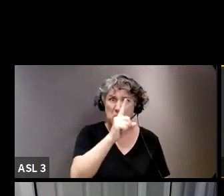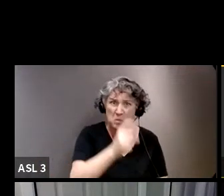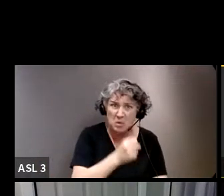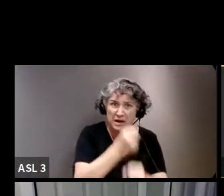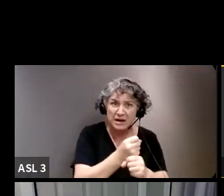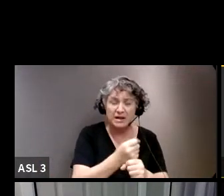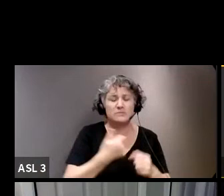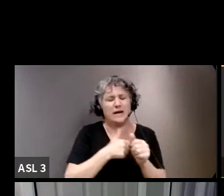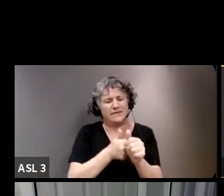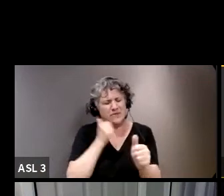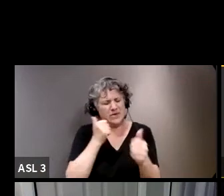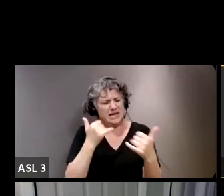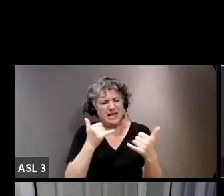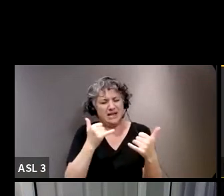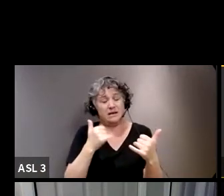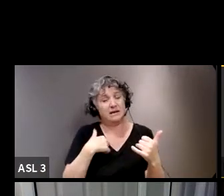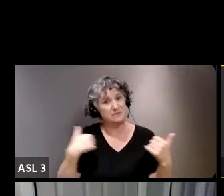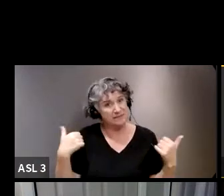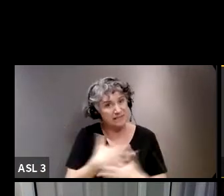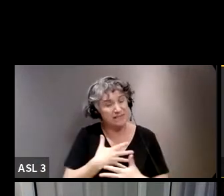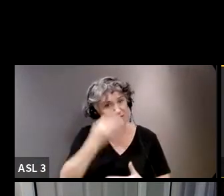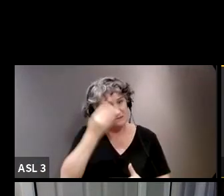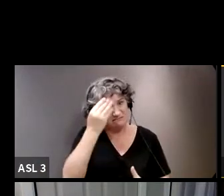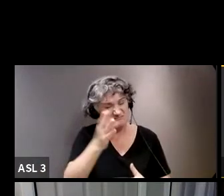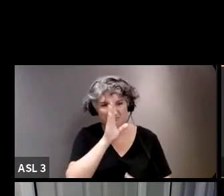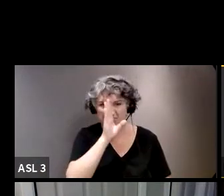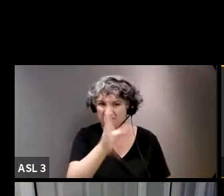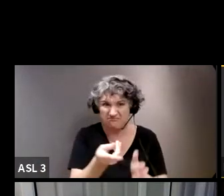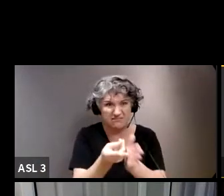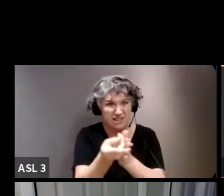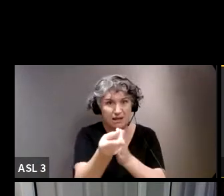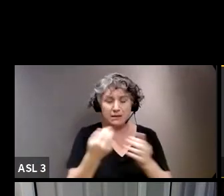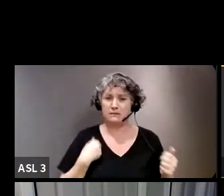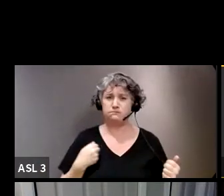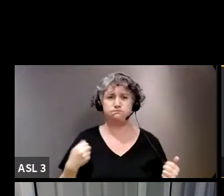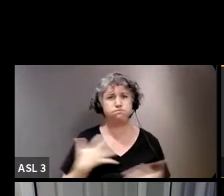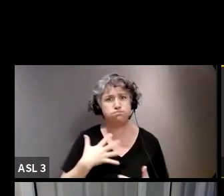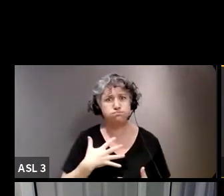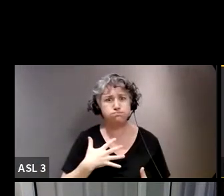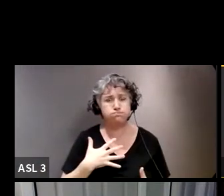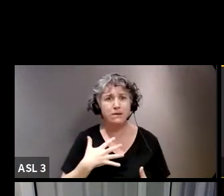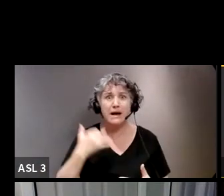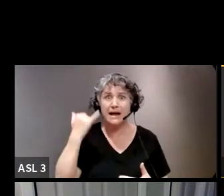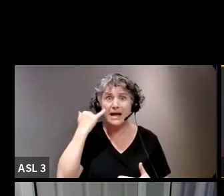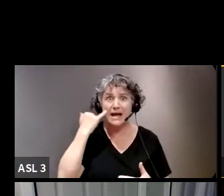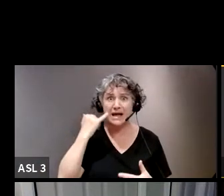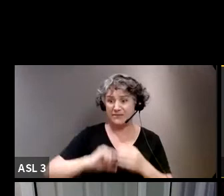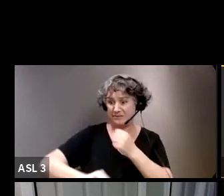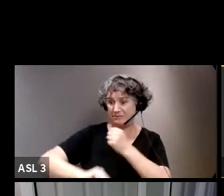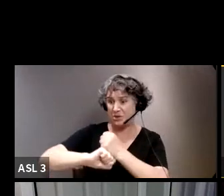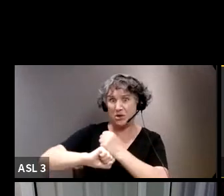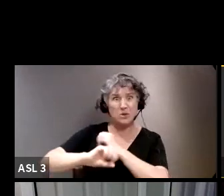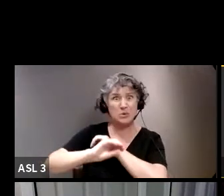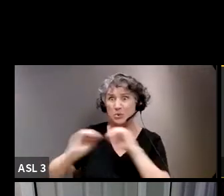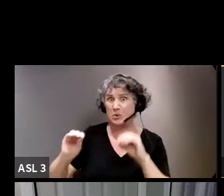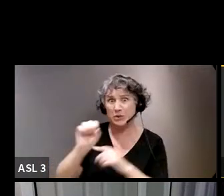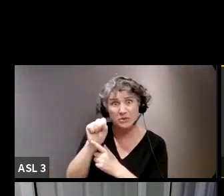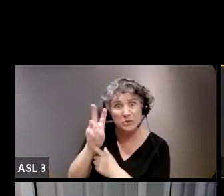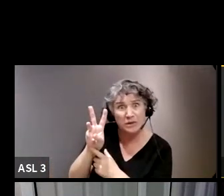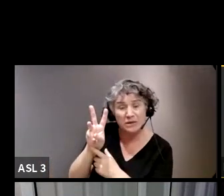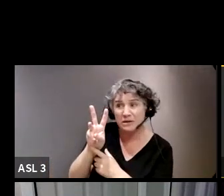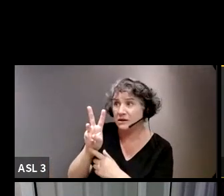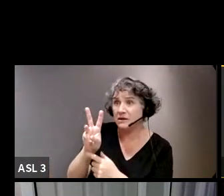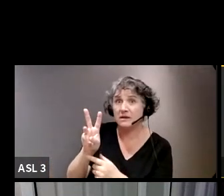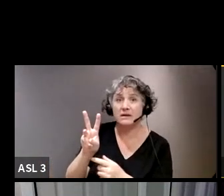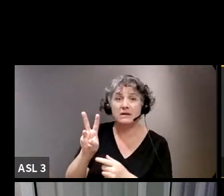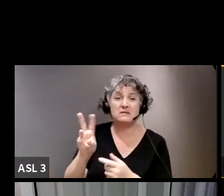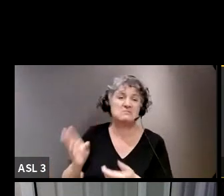now and i'm scared i'll be honest with you i am terrified that if i don't get social work i will be in